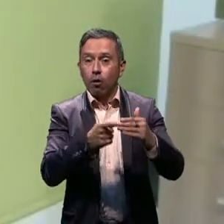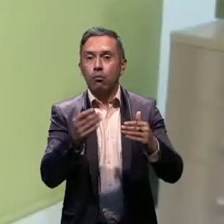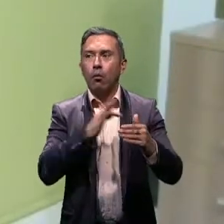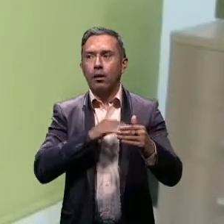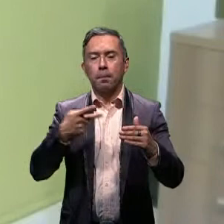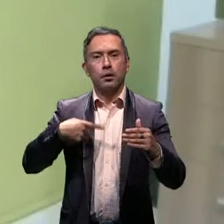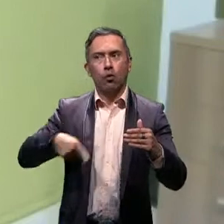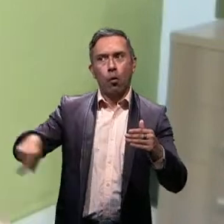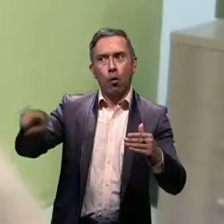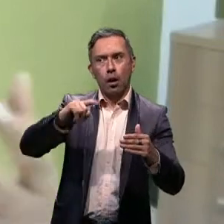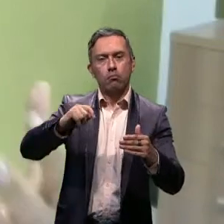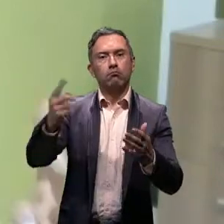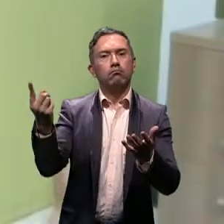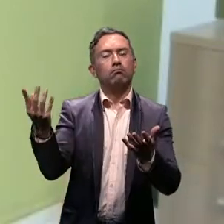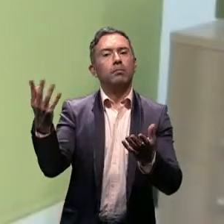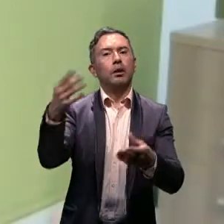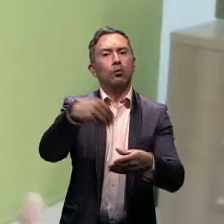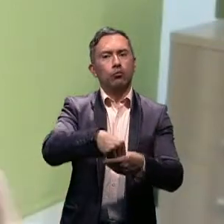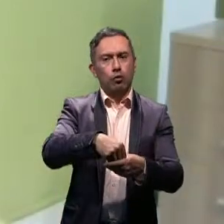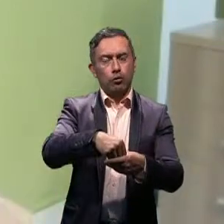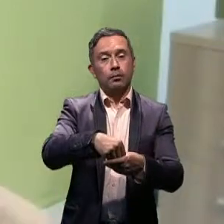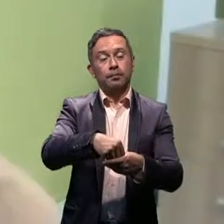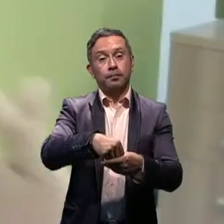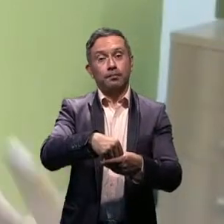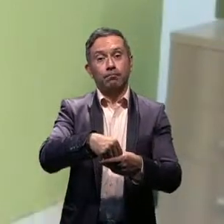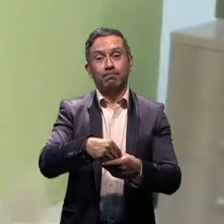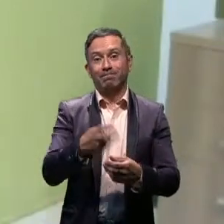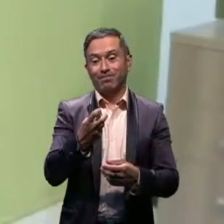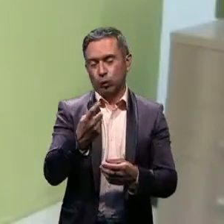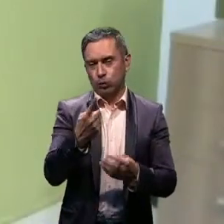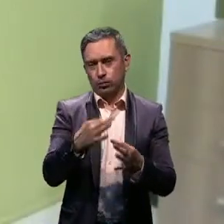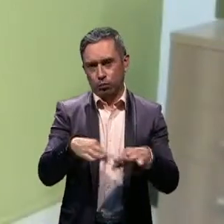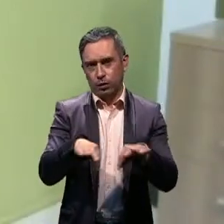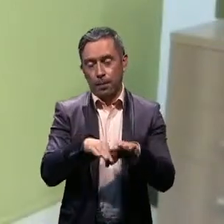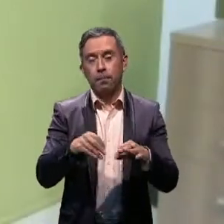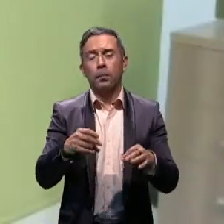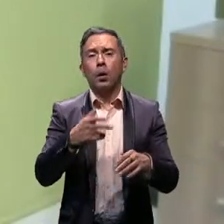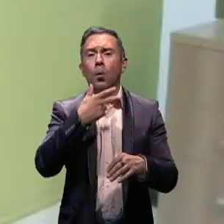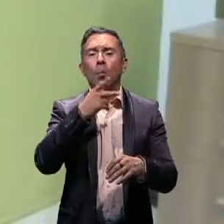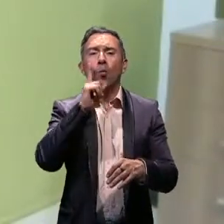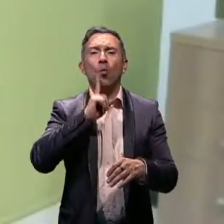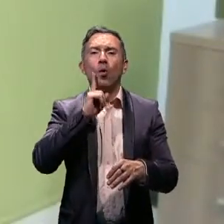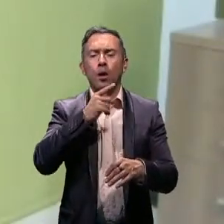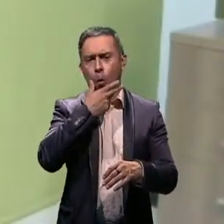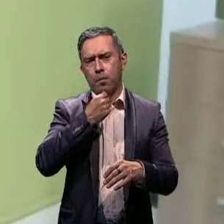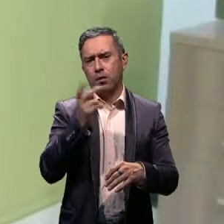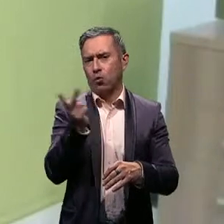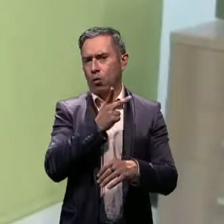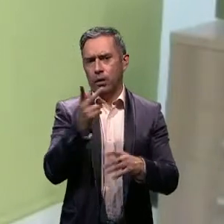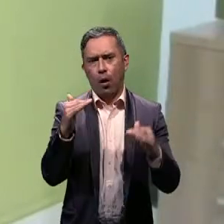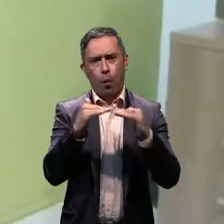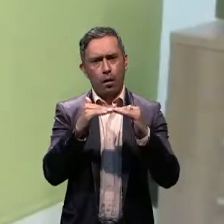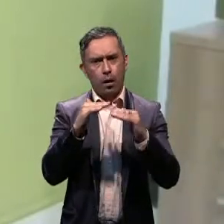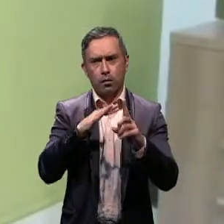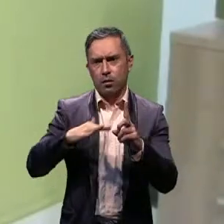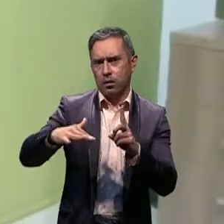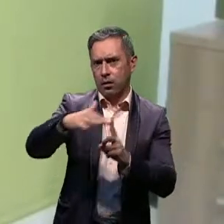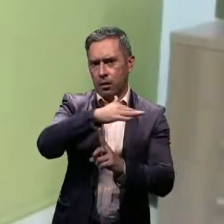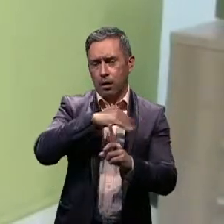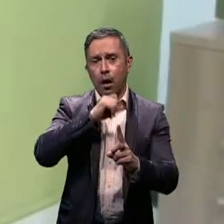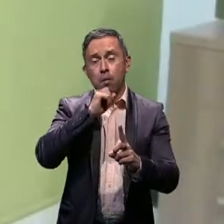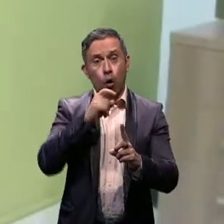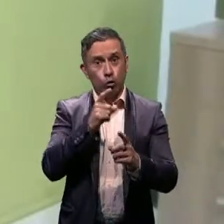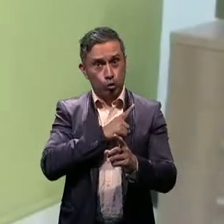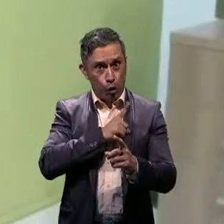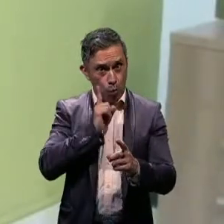processes. Not only the citizens, but also the parties, the political parties. Specifically, we have to have